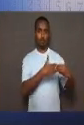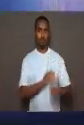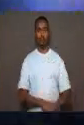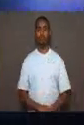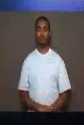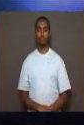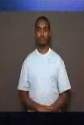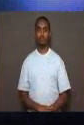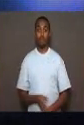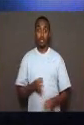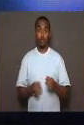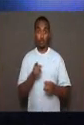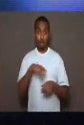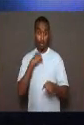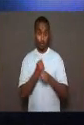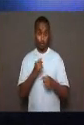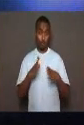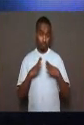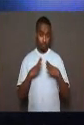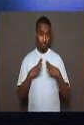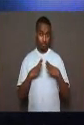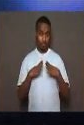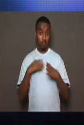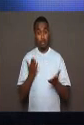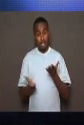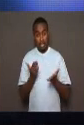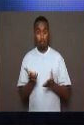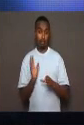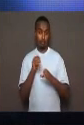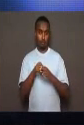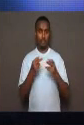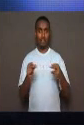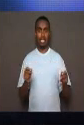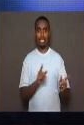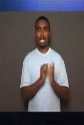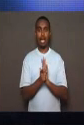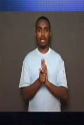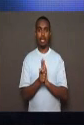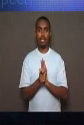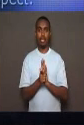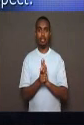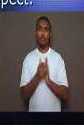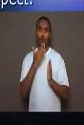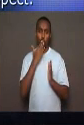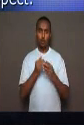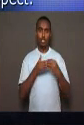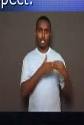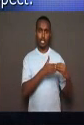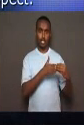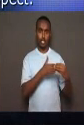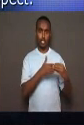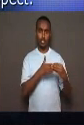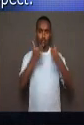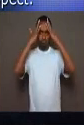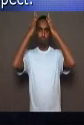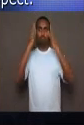leadership. If you are doing well, it probably contains phrases like, "A good leader should